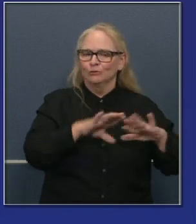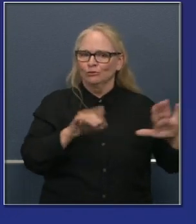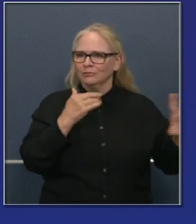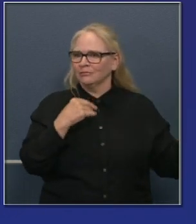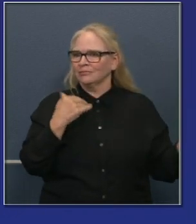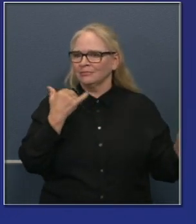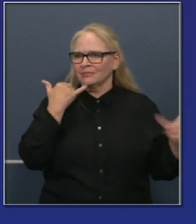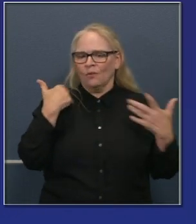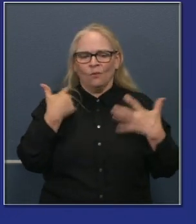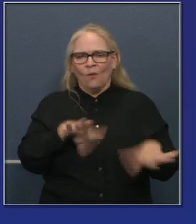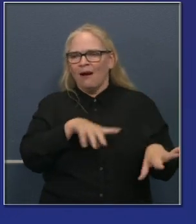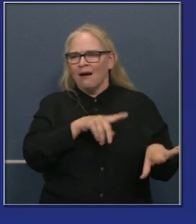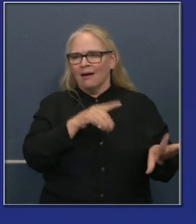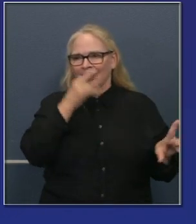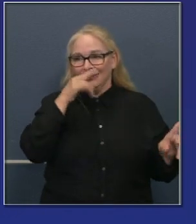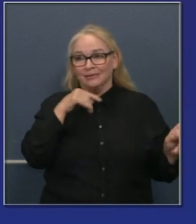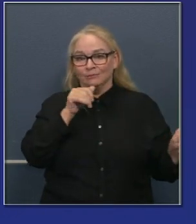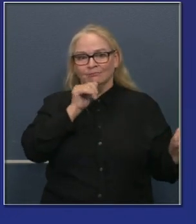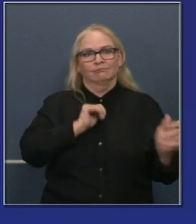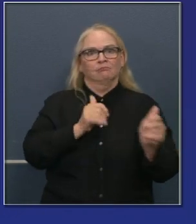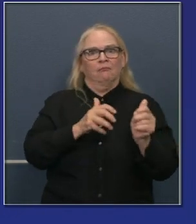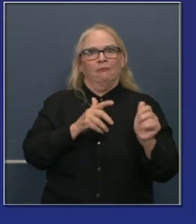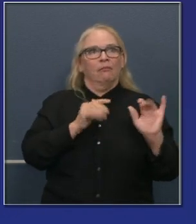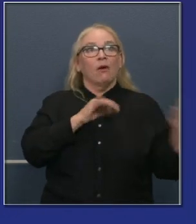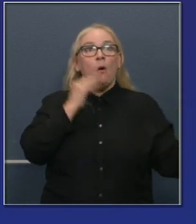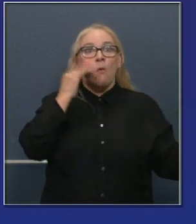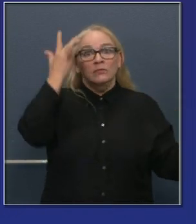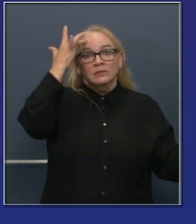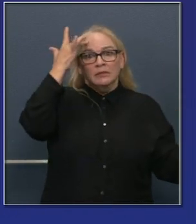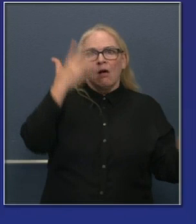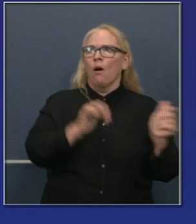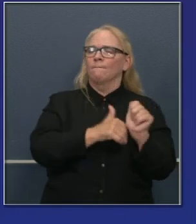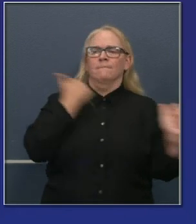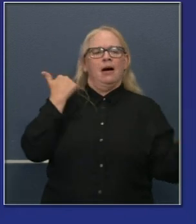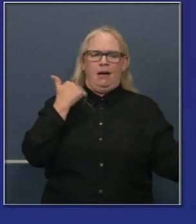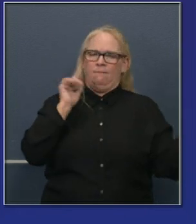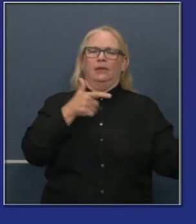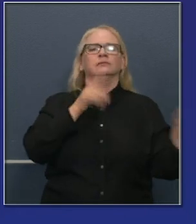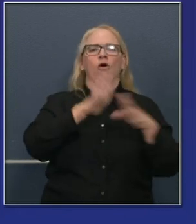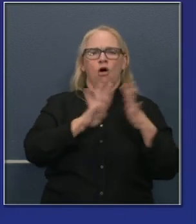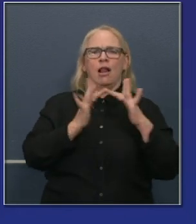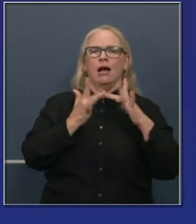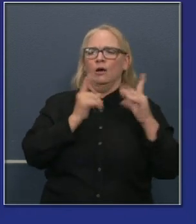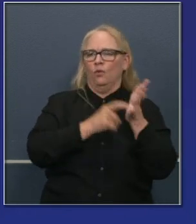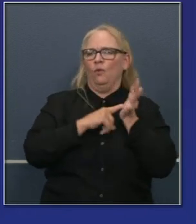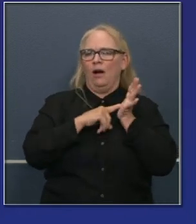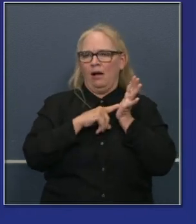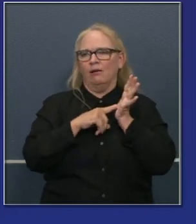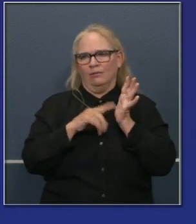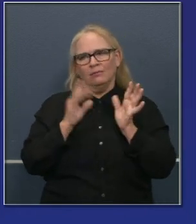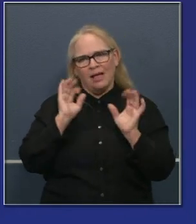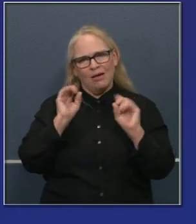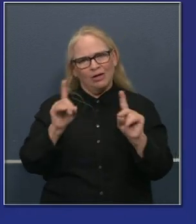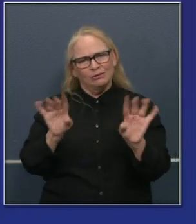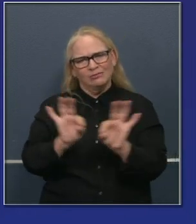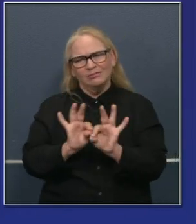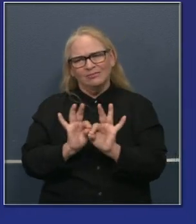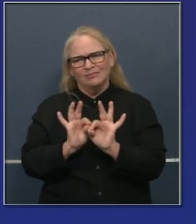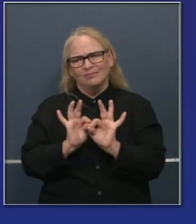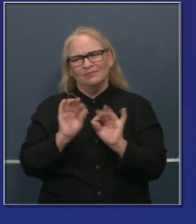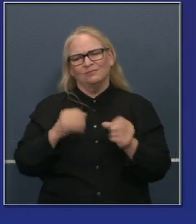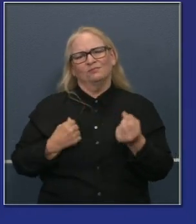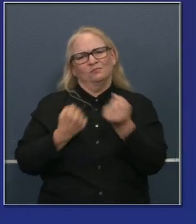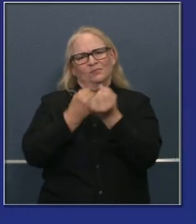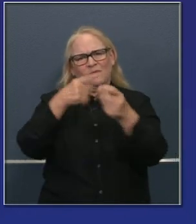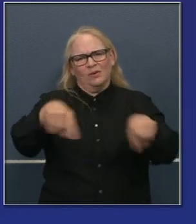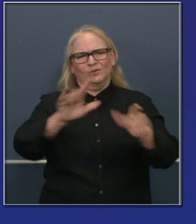that, lots of flexibility with an equity lens to provide real resources to the school districts to allow